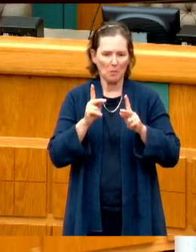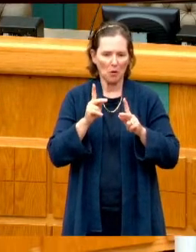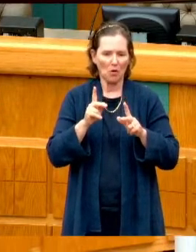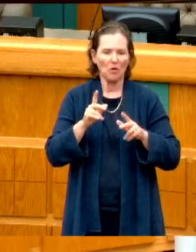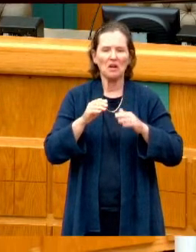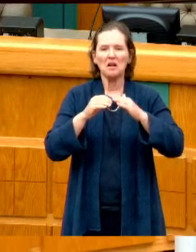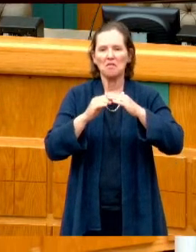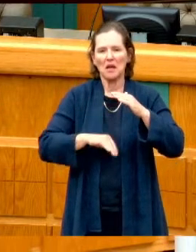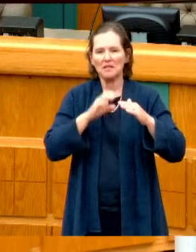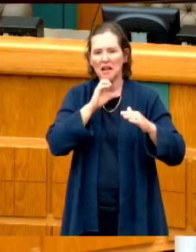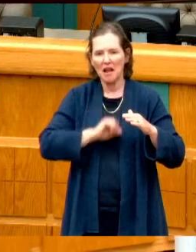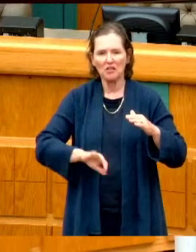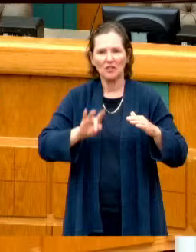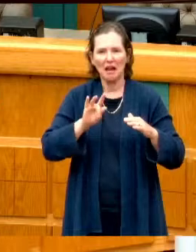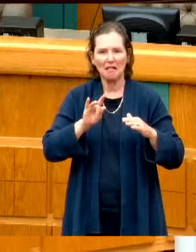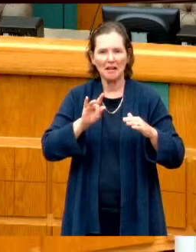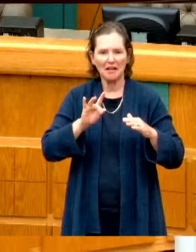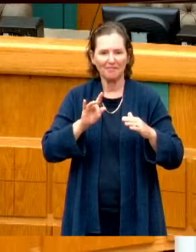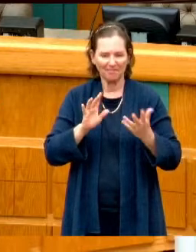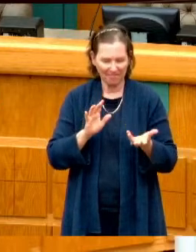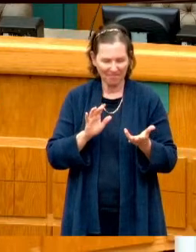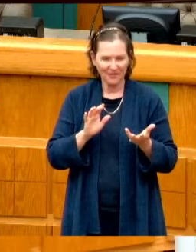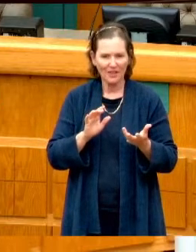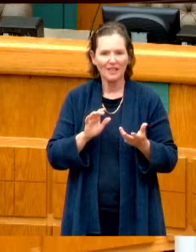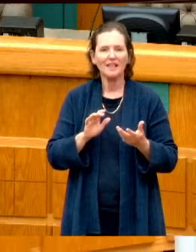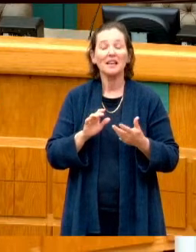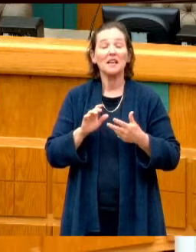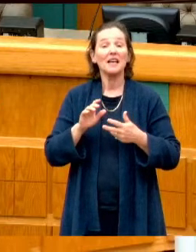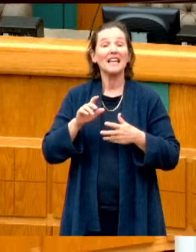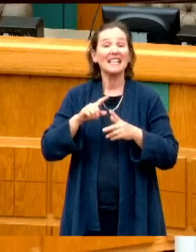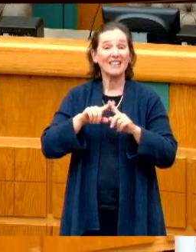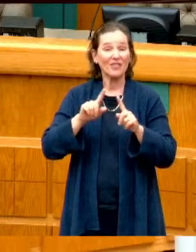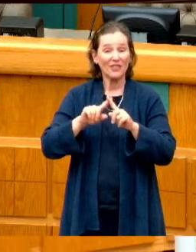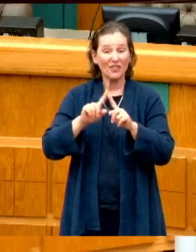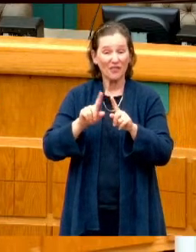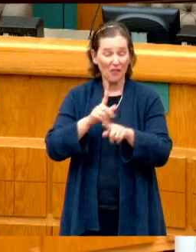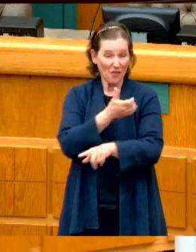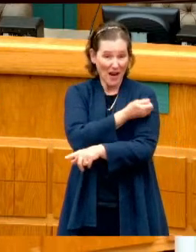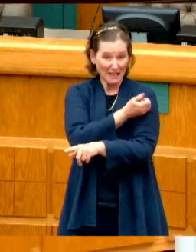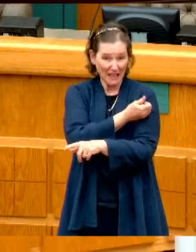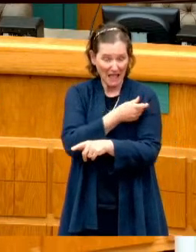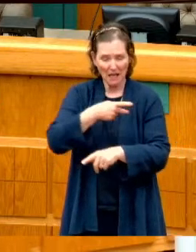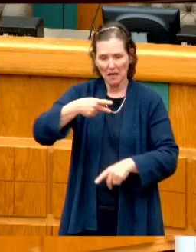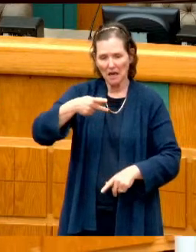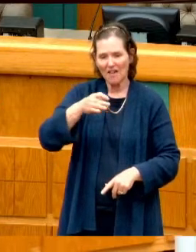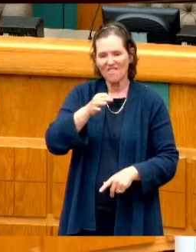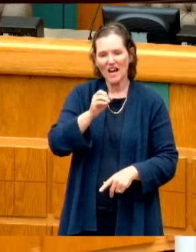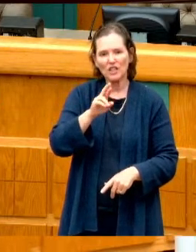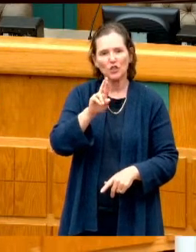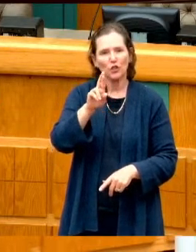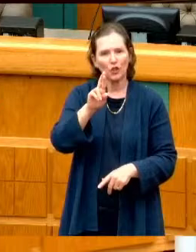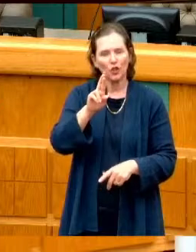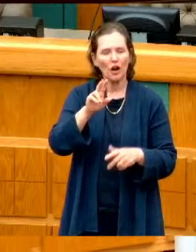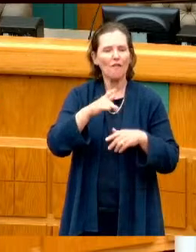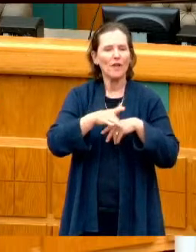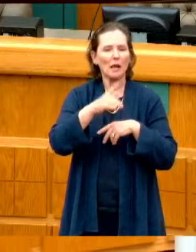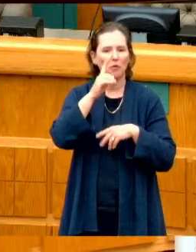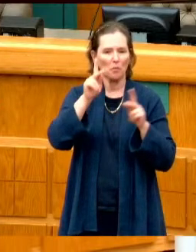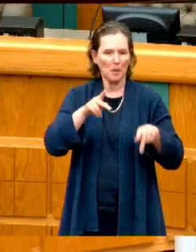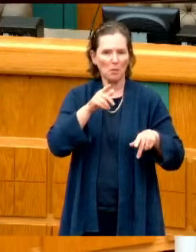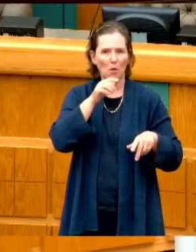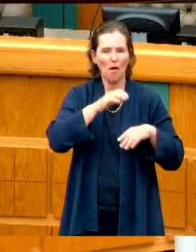those 16 and up, while the Moderna and the Johnson & Johnson are only available for ages 18 and